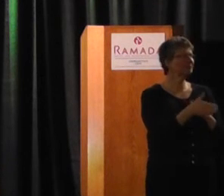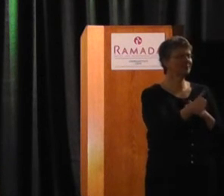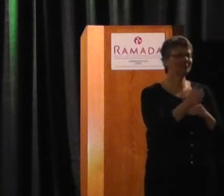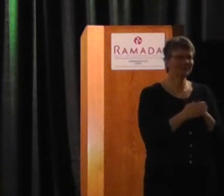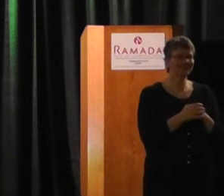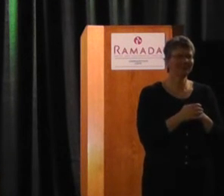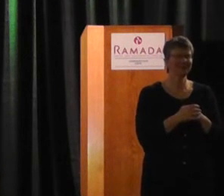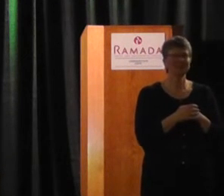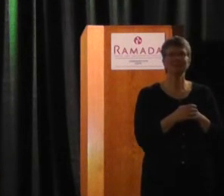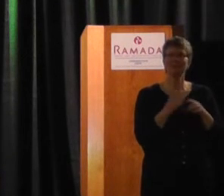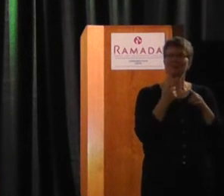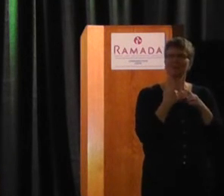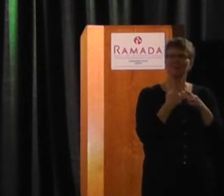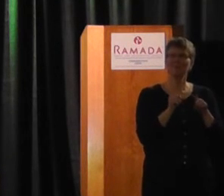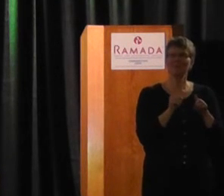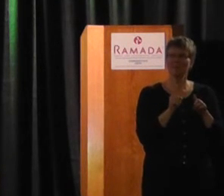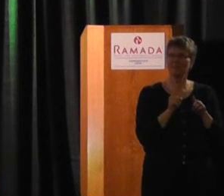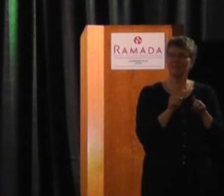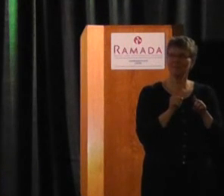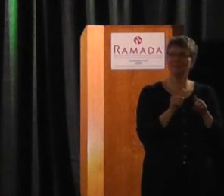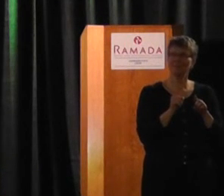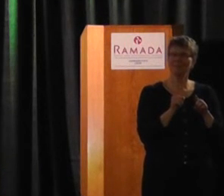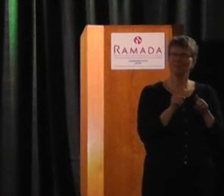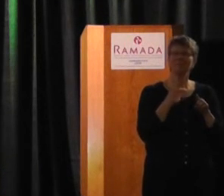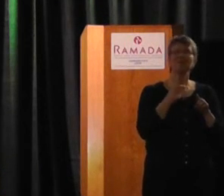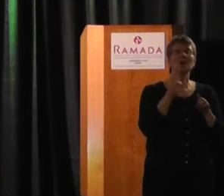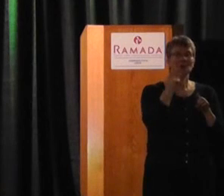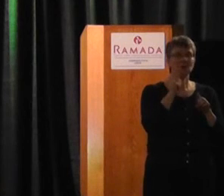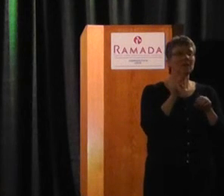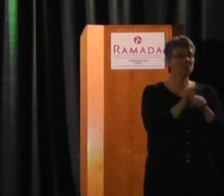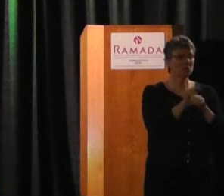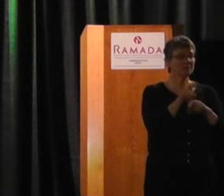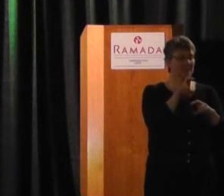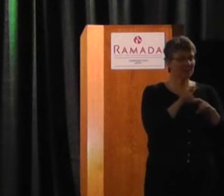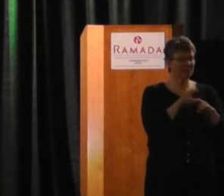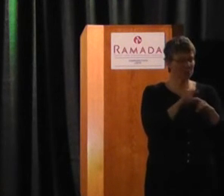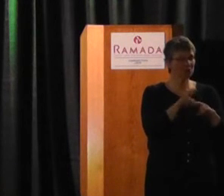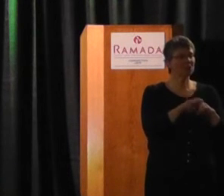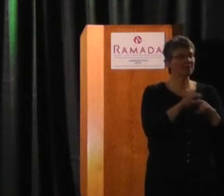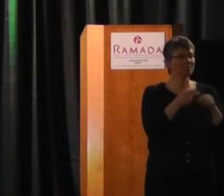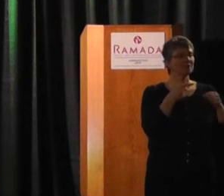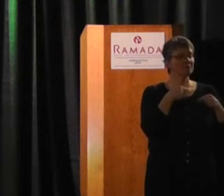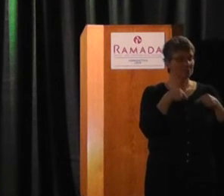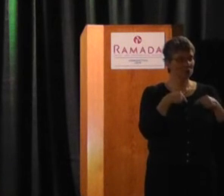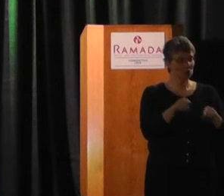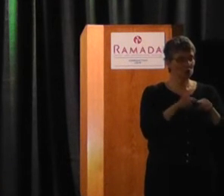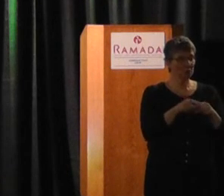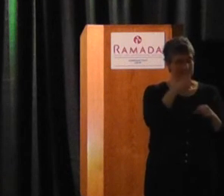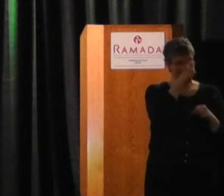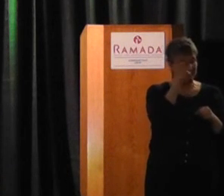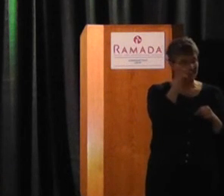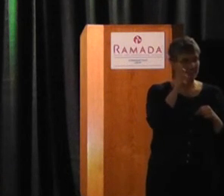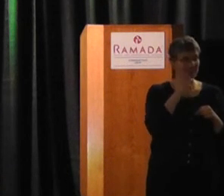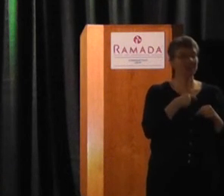know, my fun with my city ski is not only in winter. In summer, I take off my skis, I put some wheels and keep going.